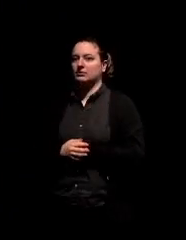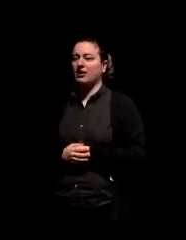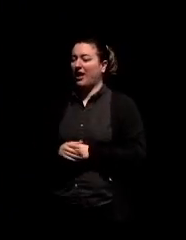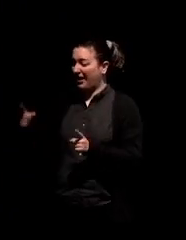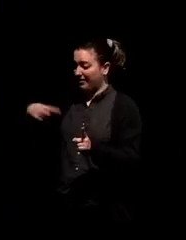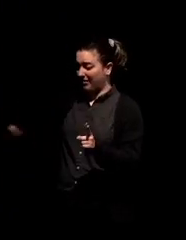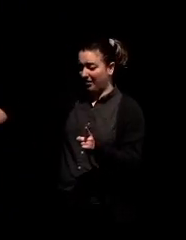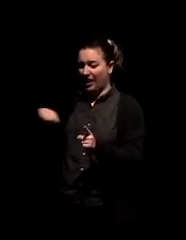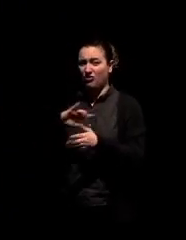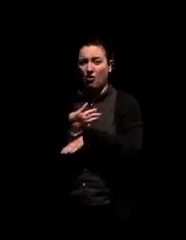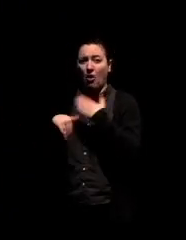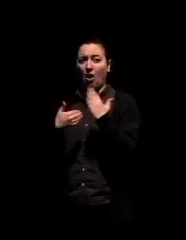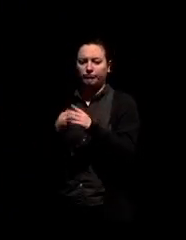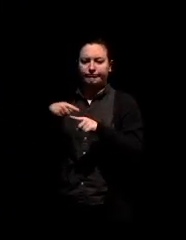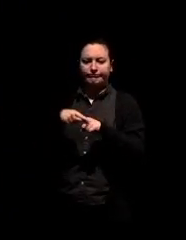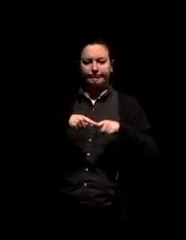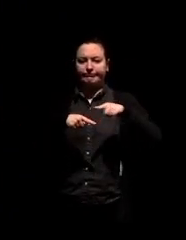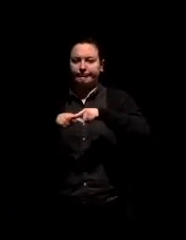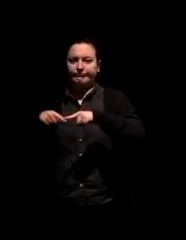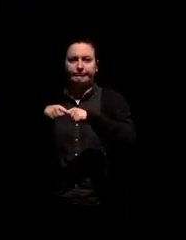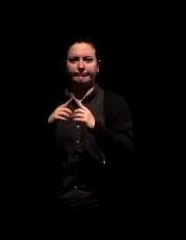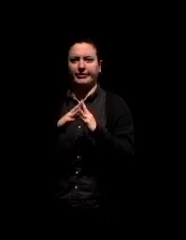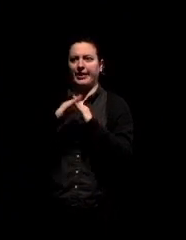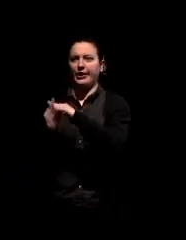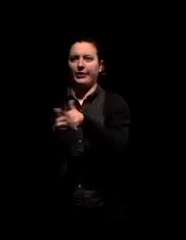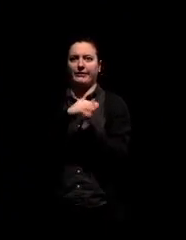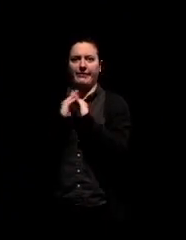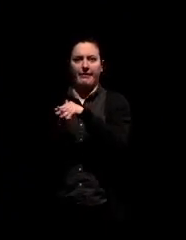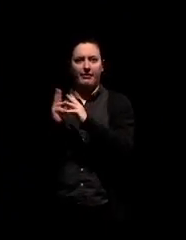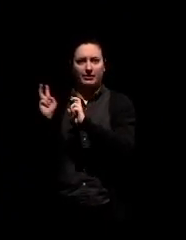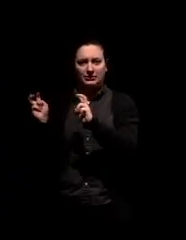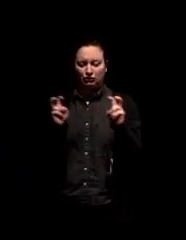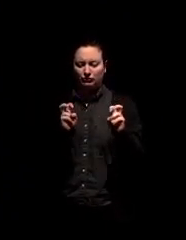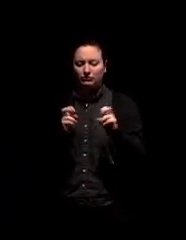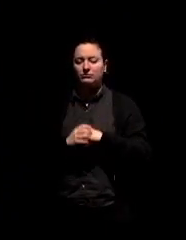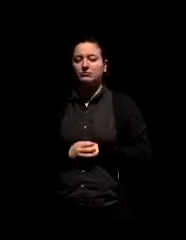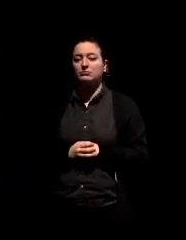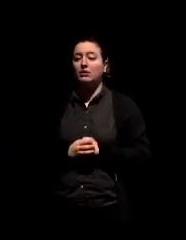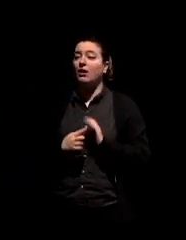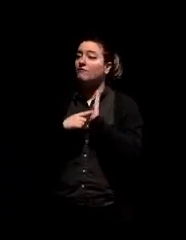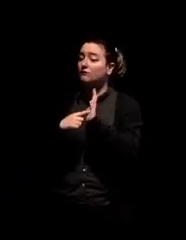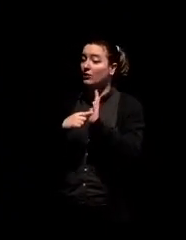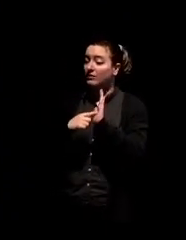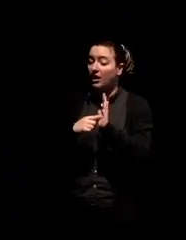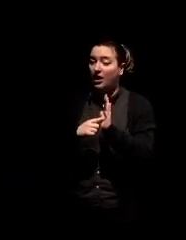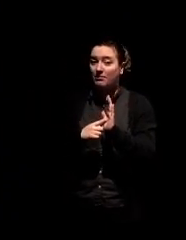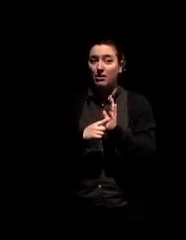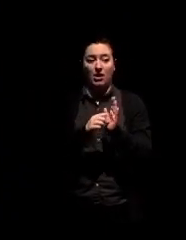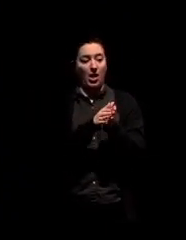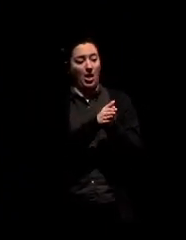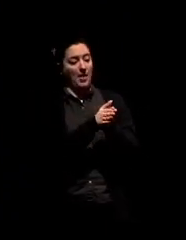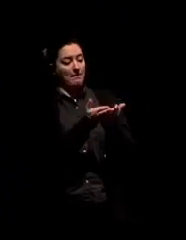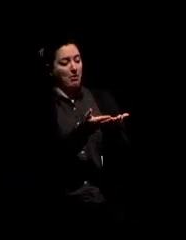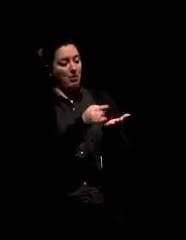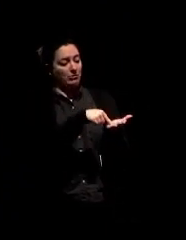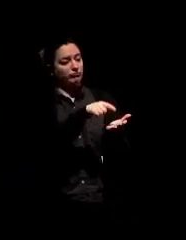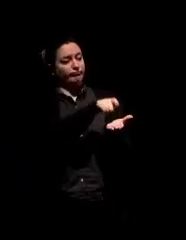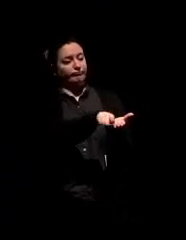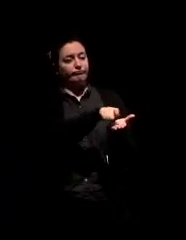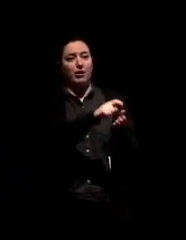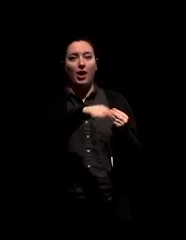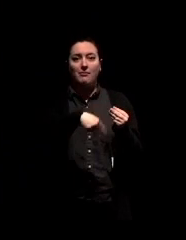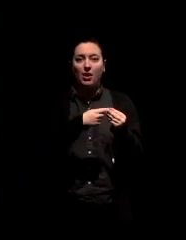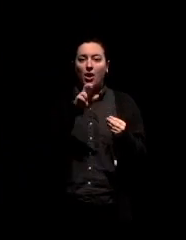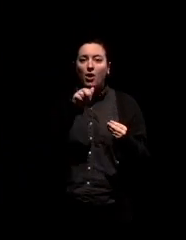intersecting issues as well. So, for instance, banning books on race, ethnicity, slavery,